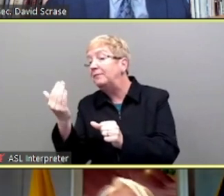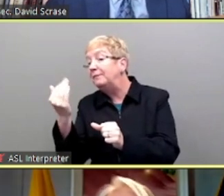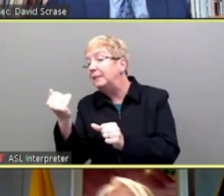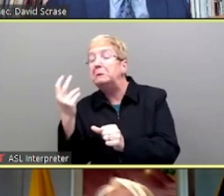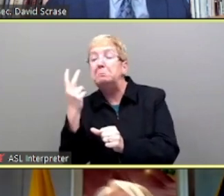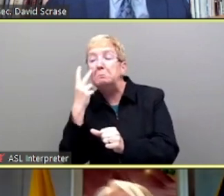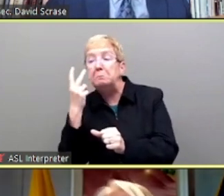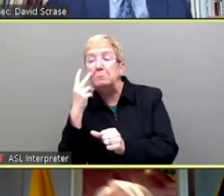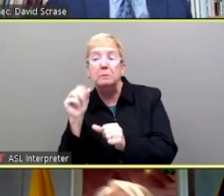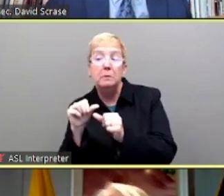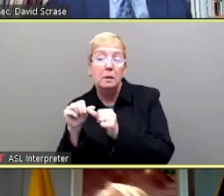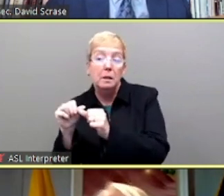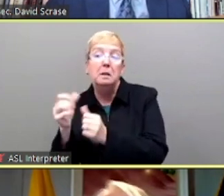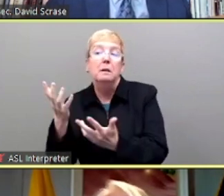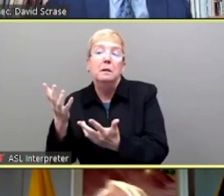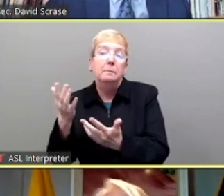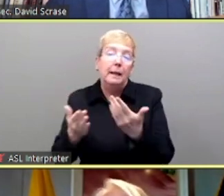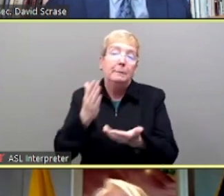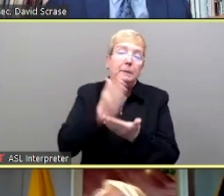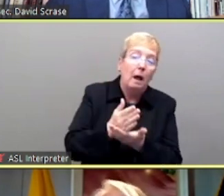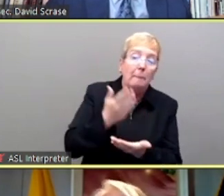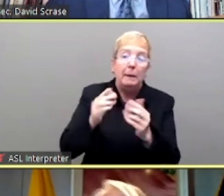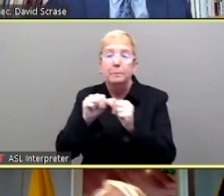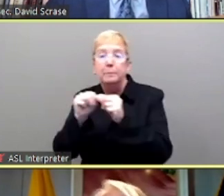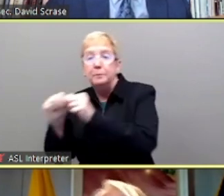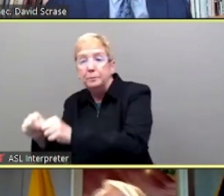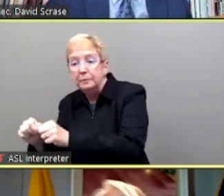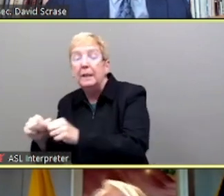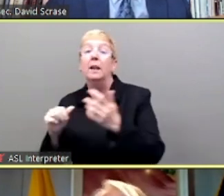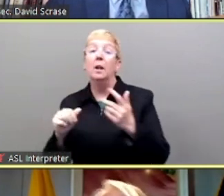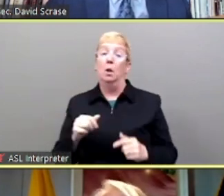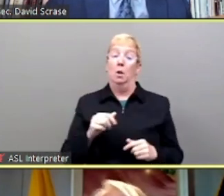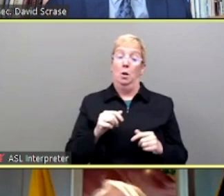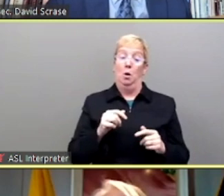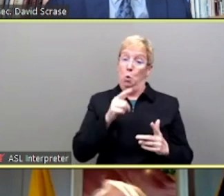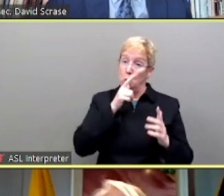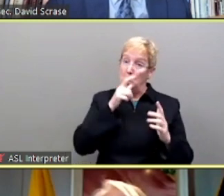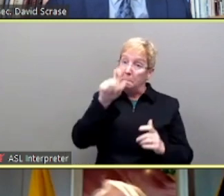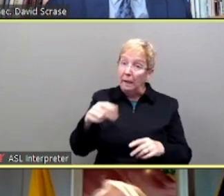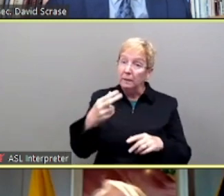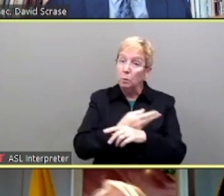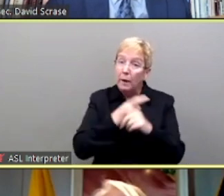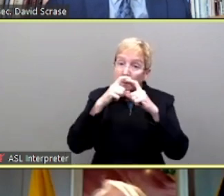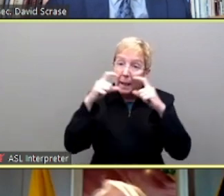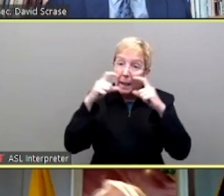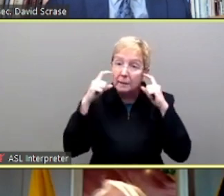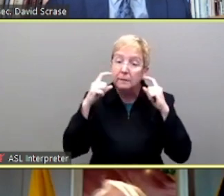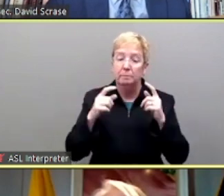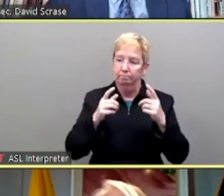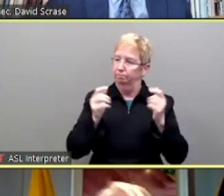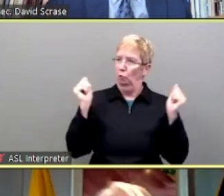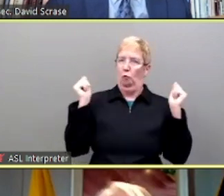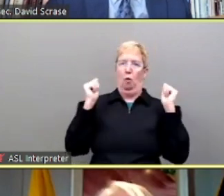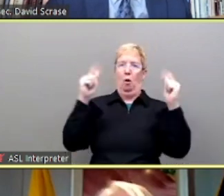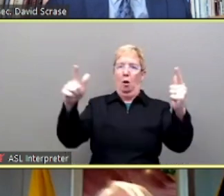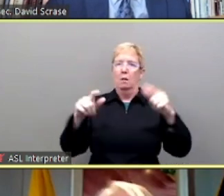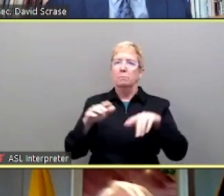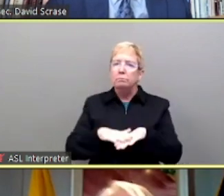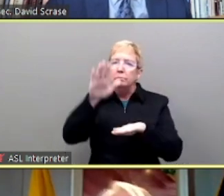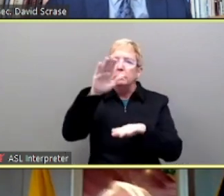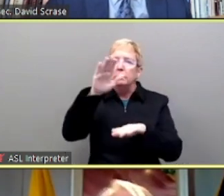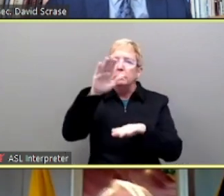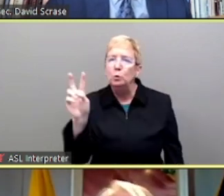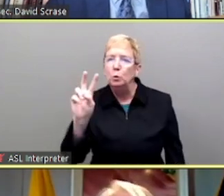to everyone 2 years of age and up following the CDC guidelines for mask wearing.